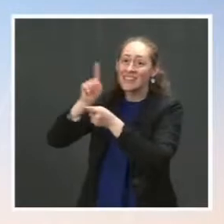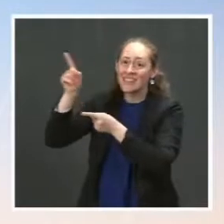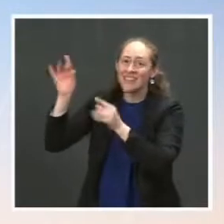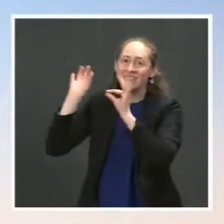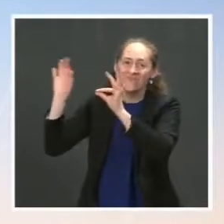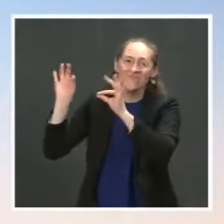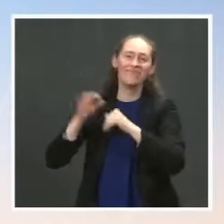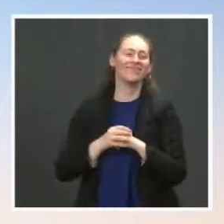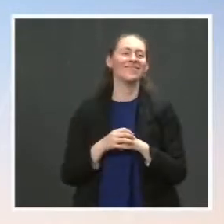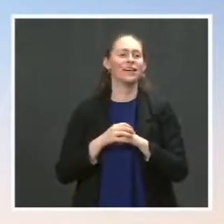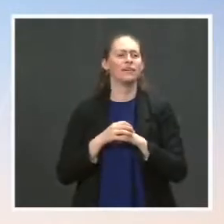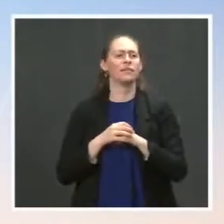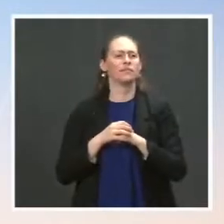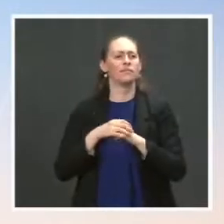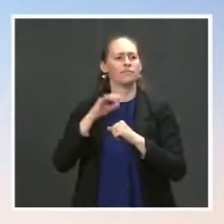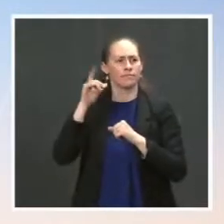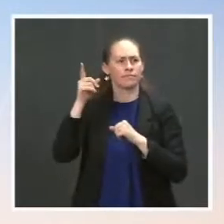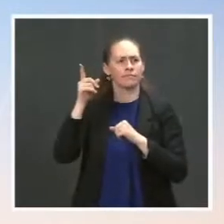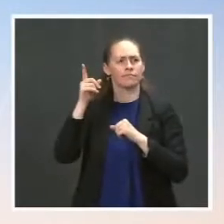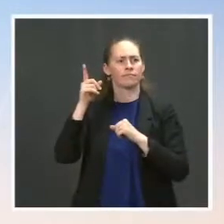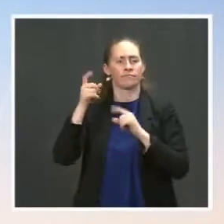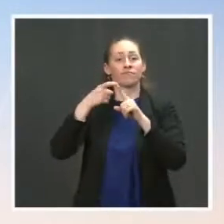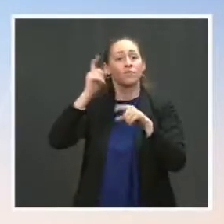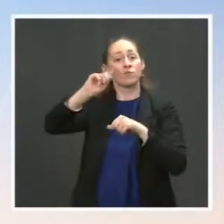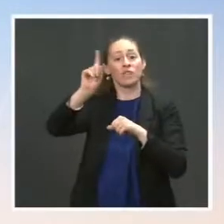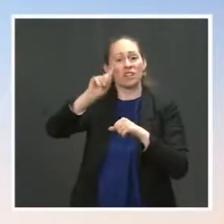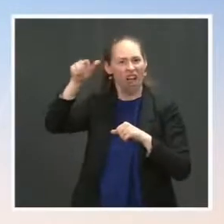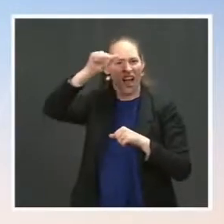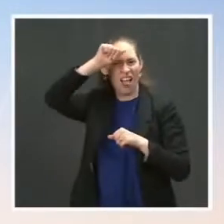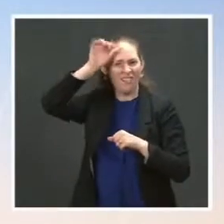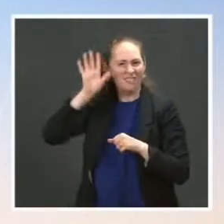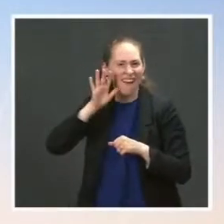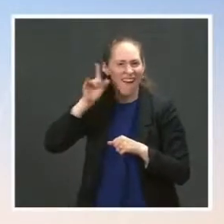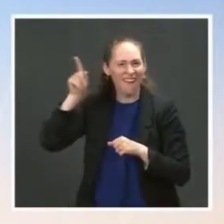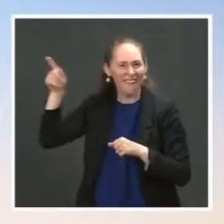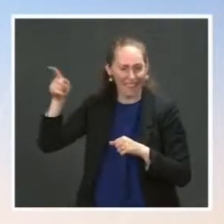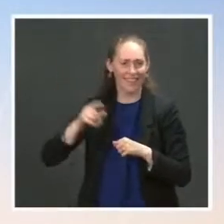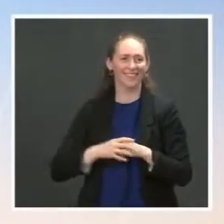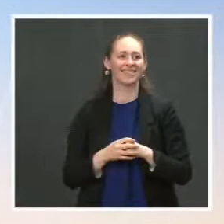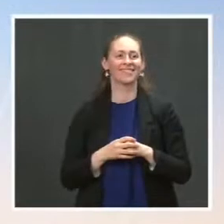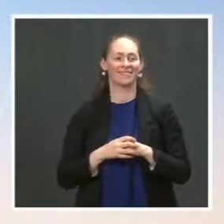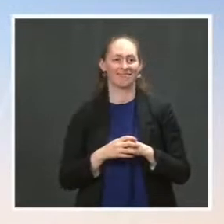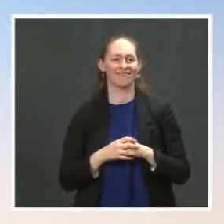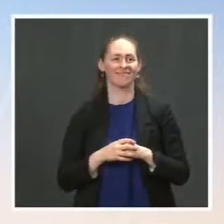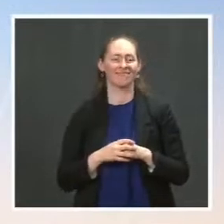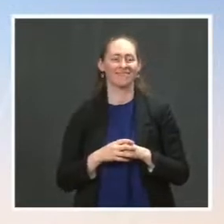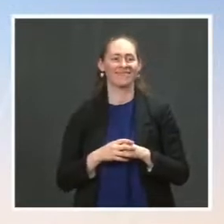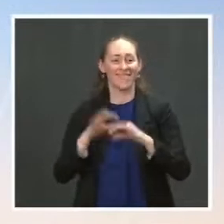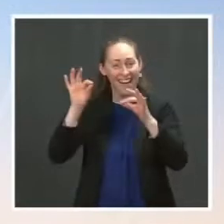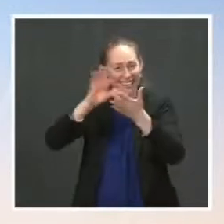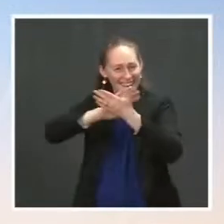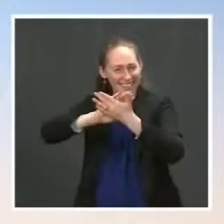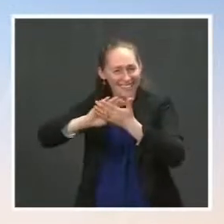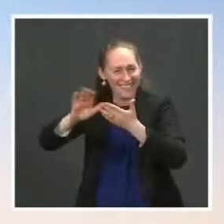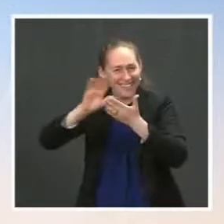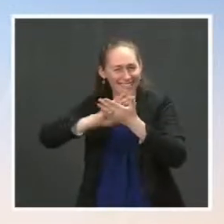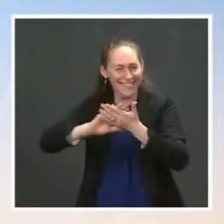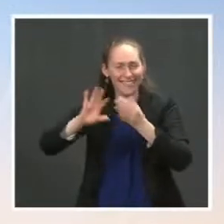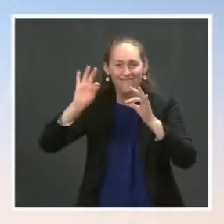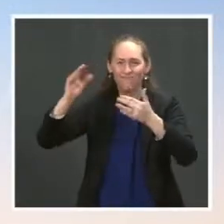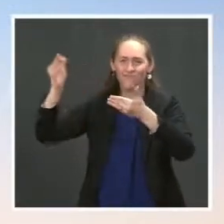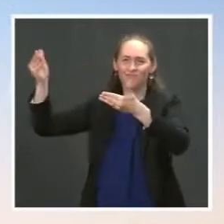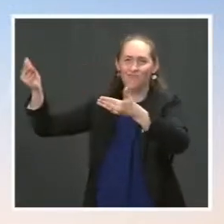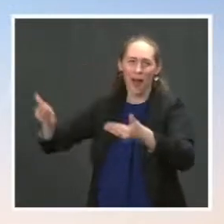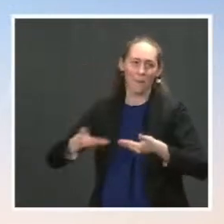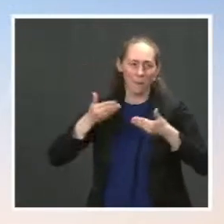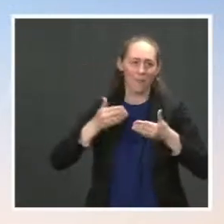Anchorage, Alaska. Come to us from Yes, Alaska. I'm here at the state capitol in Juneau today, though. Great. Thanks for joining us. So this is the White House